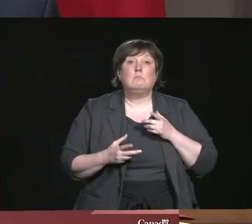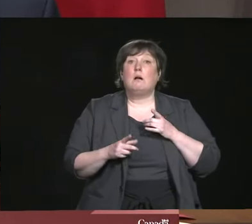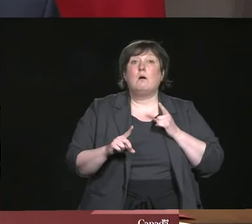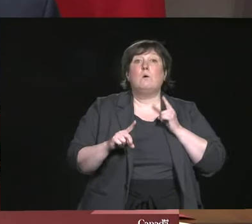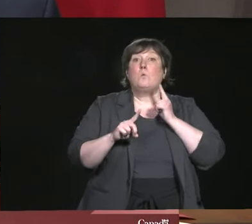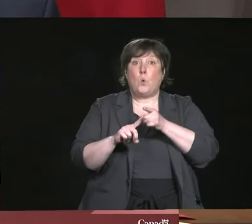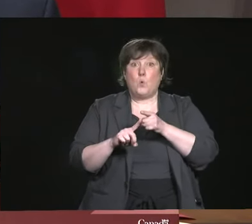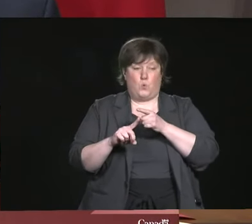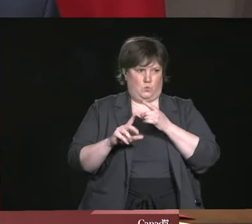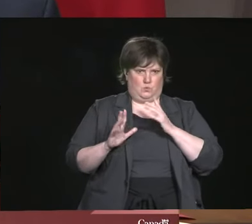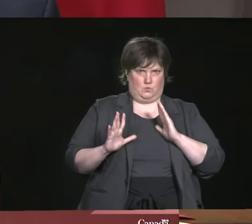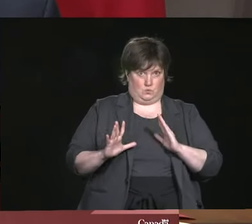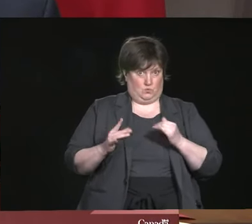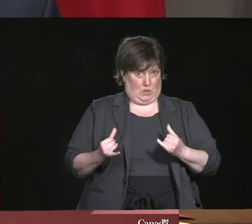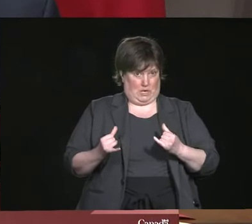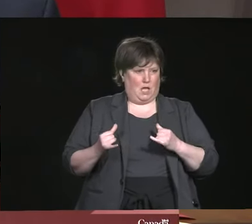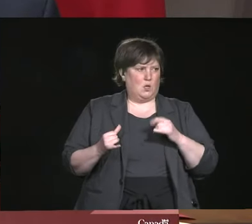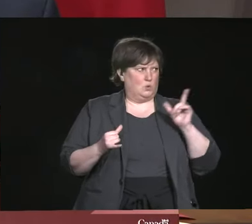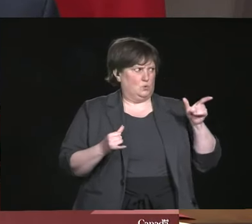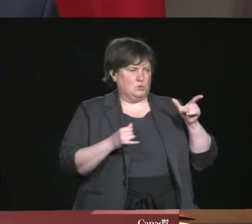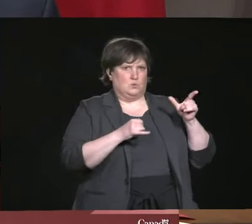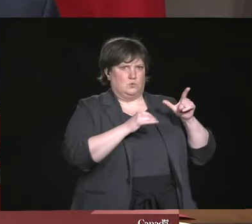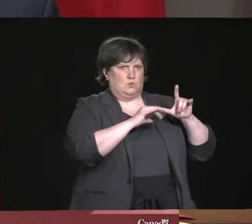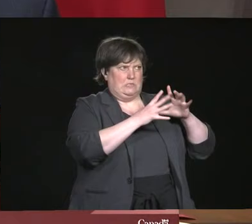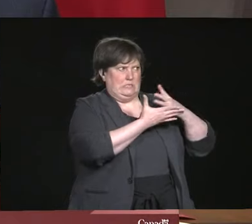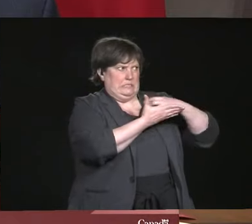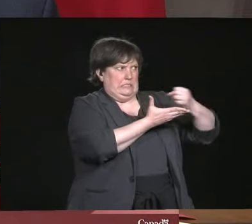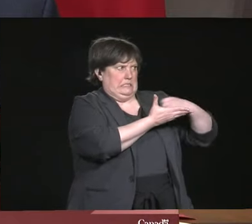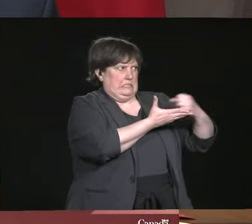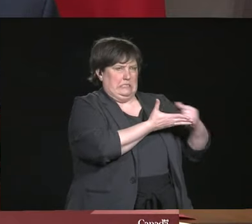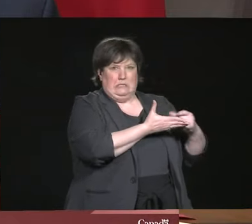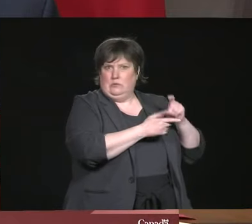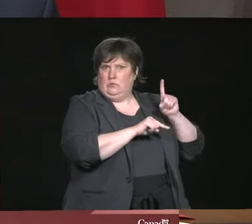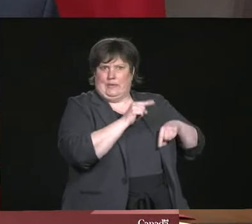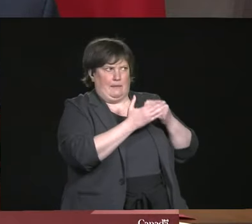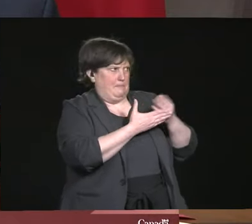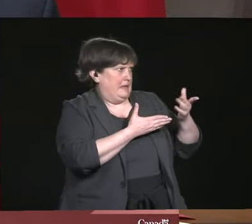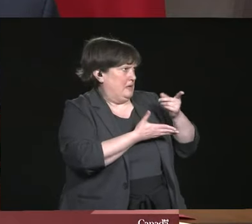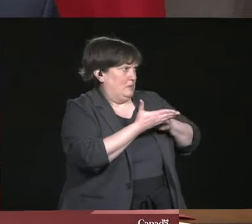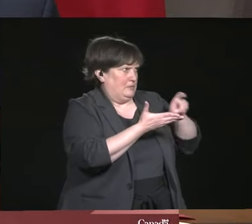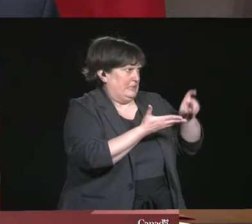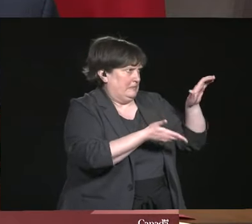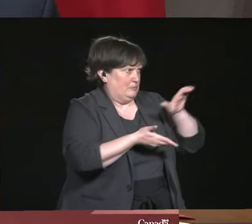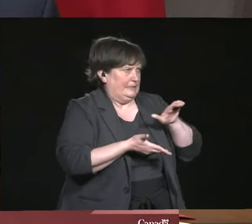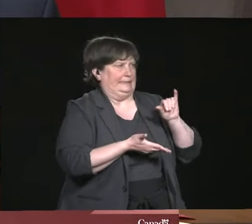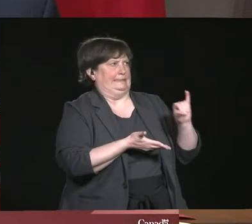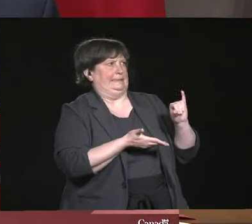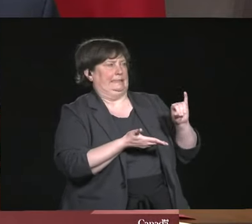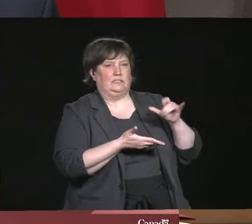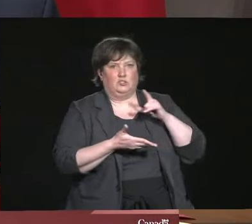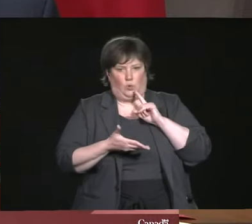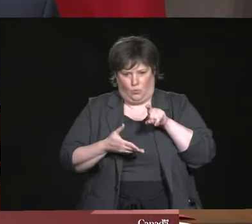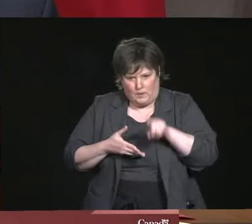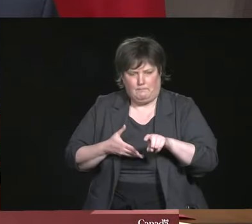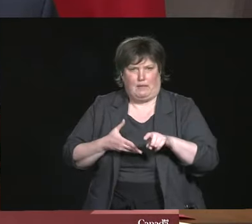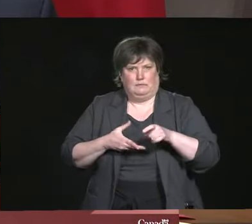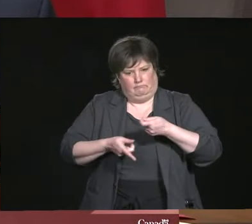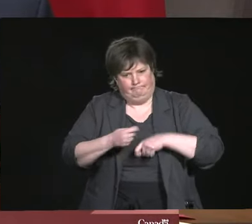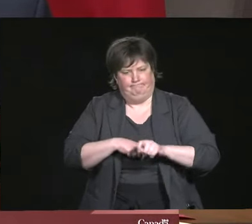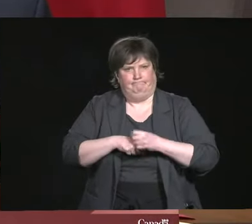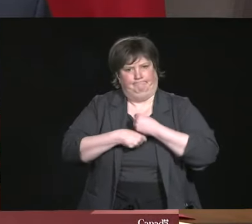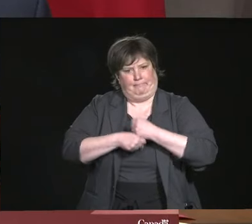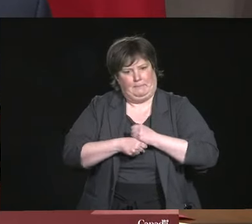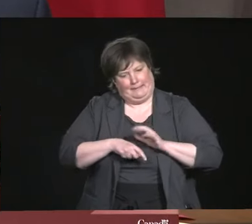is going up, global supply chains are unstable. We need to build domestic capacity to protect Canadians, and that's exactly what we're